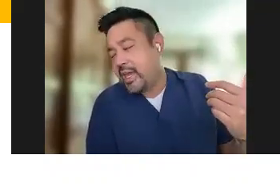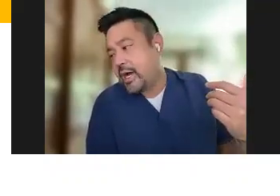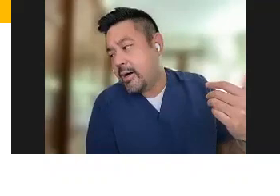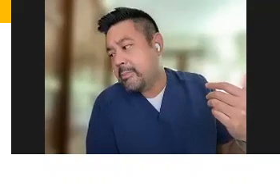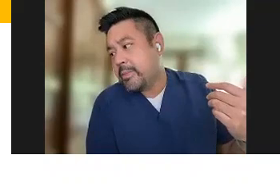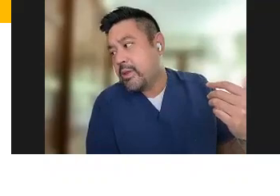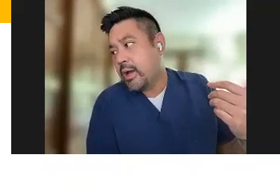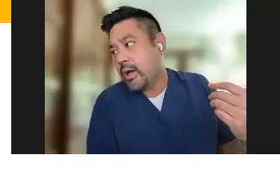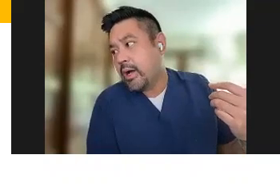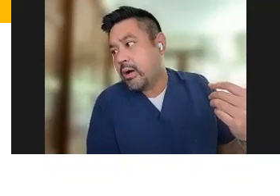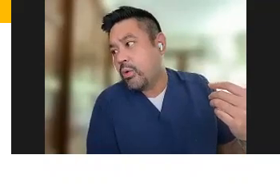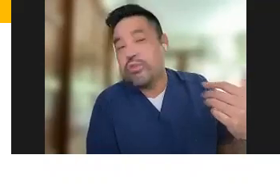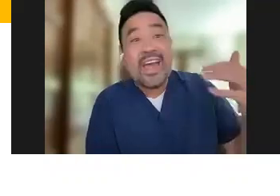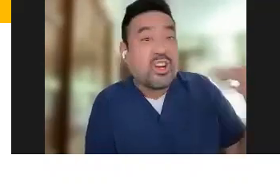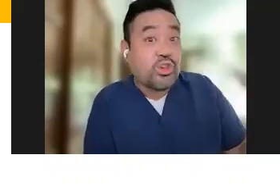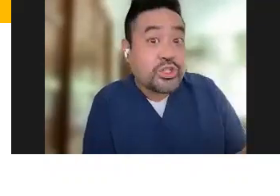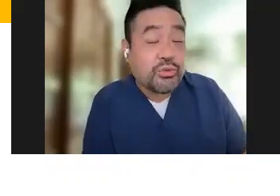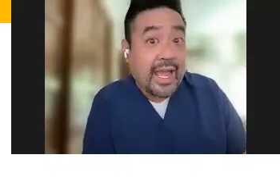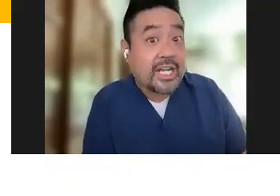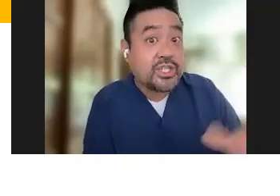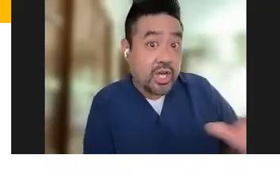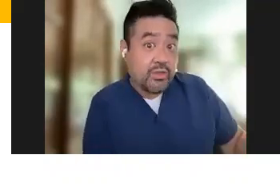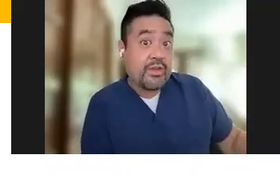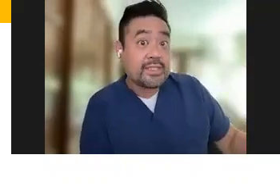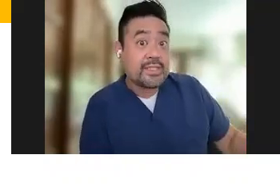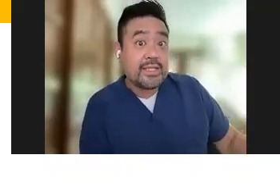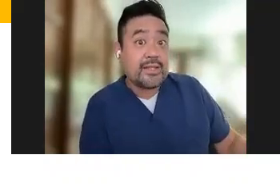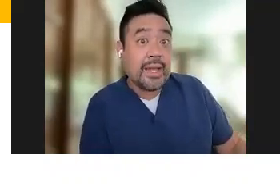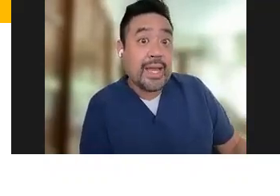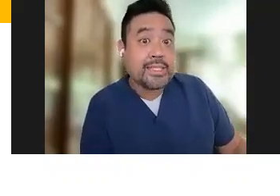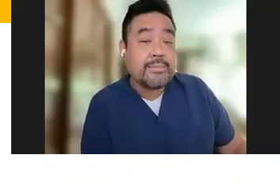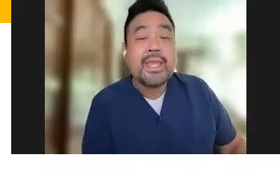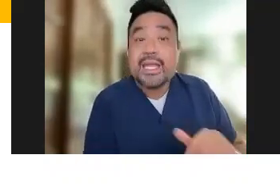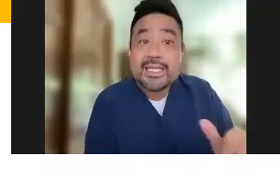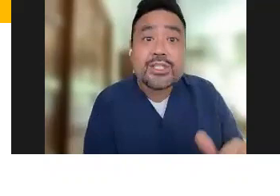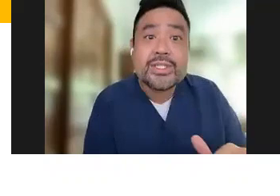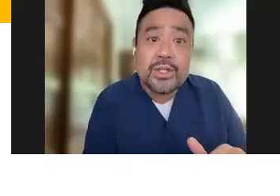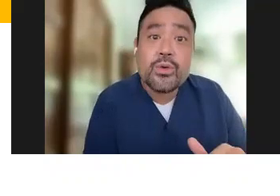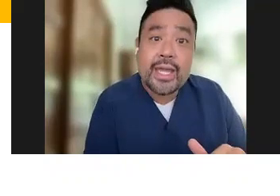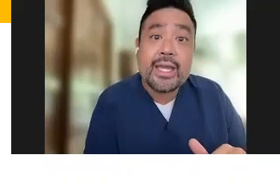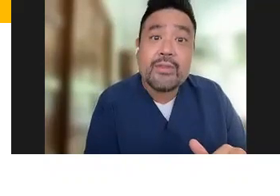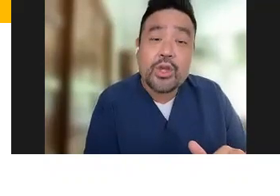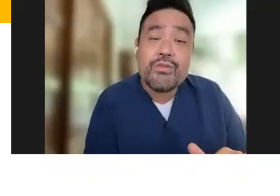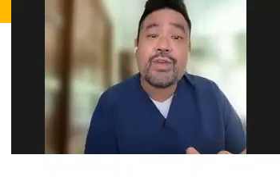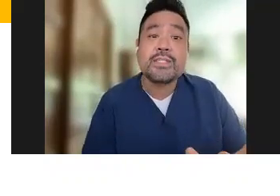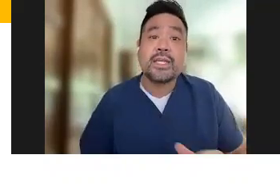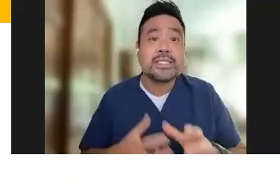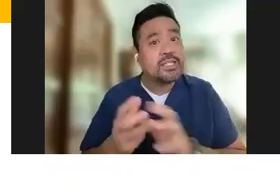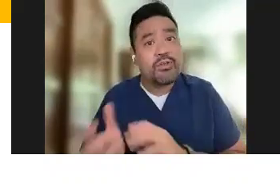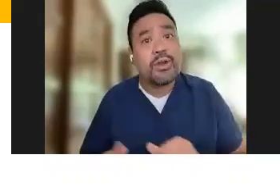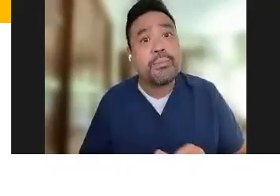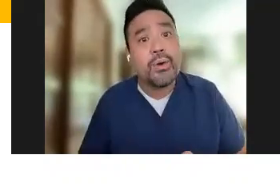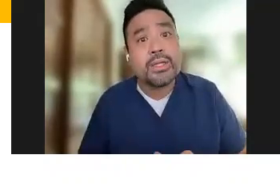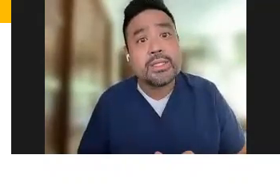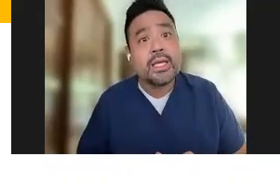the, or you've had an allergic reaction to other vaccines in the past, it is actually still okay to get the COVID vaccine because